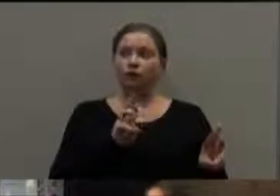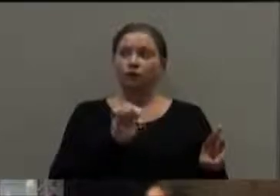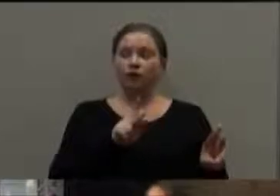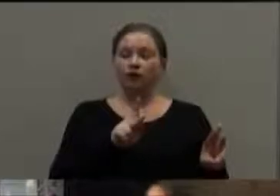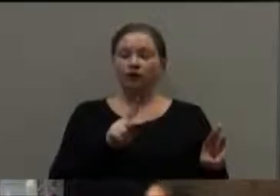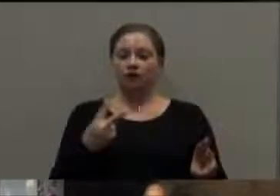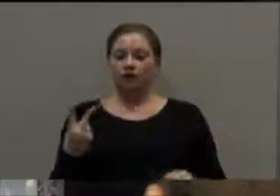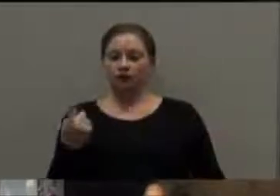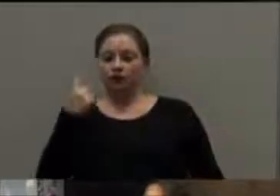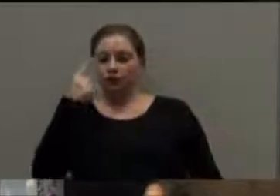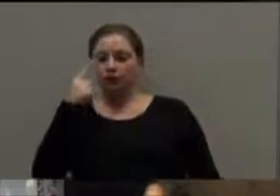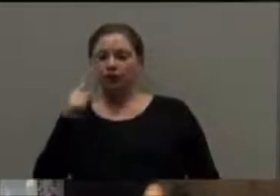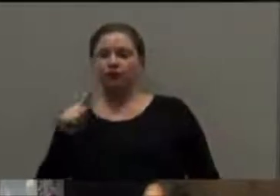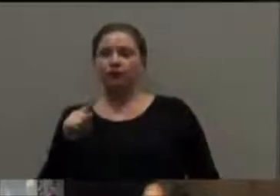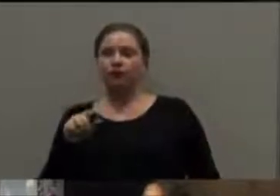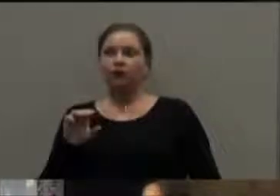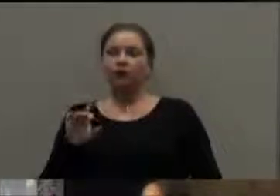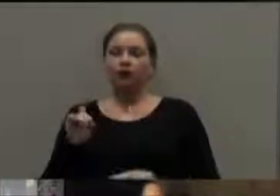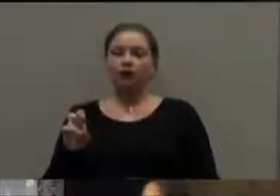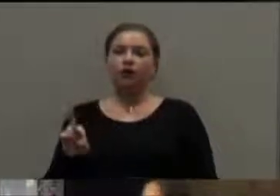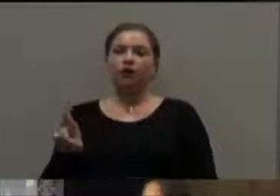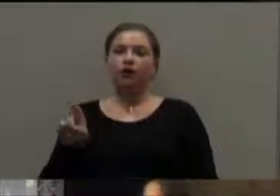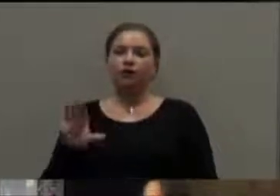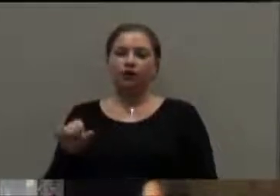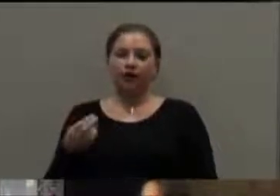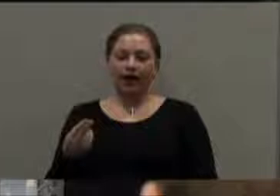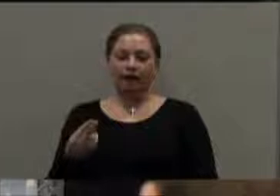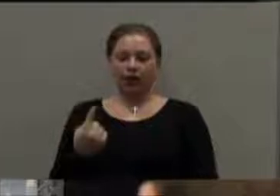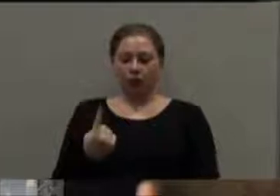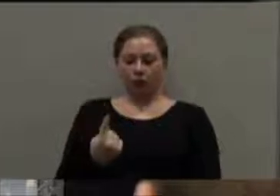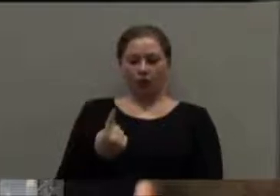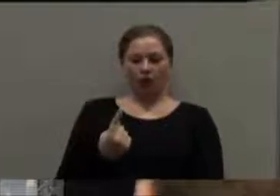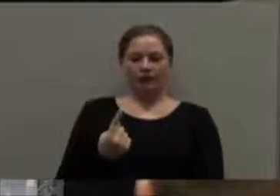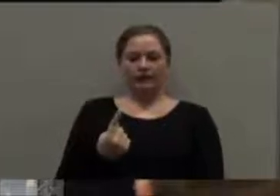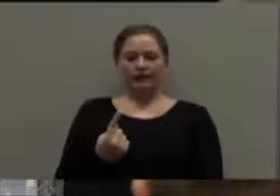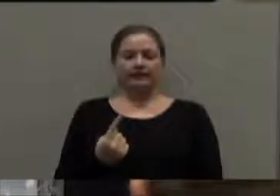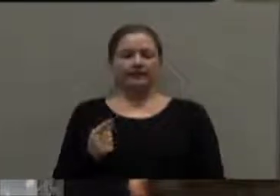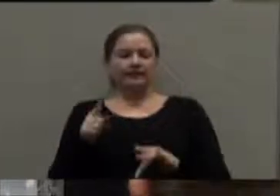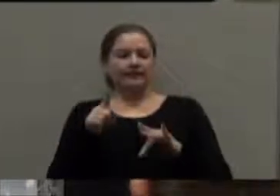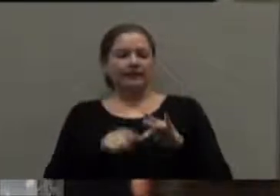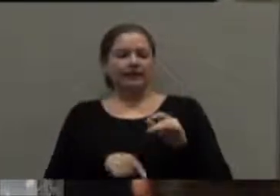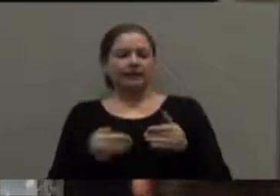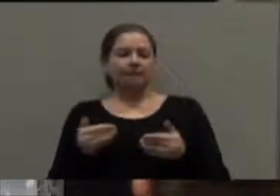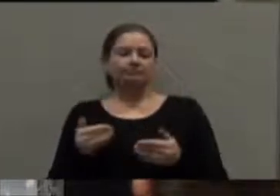and 1 pass, I guess would be. So